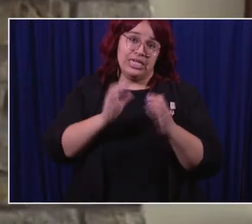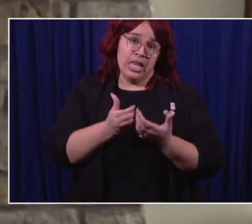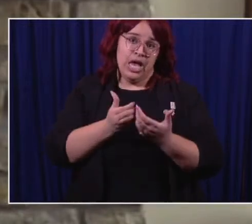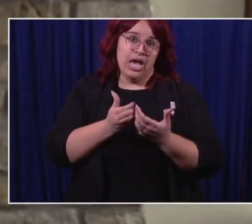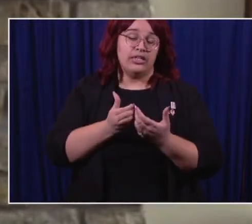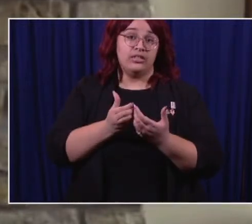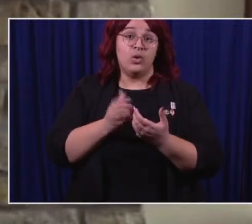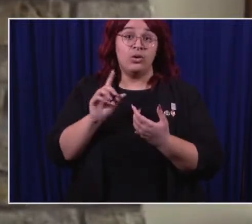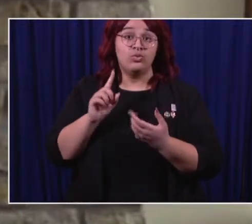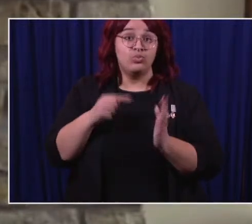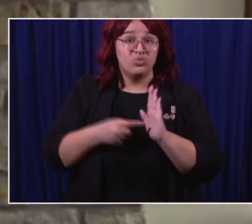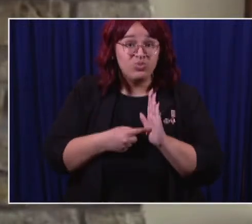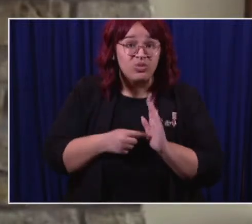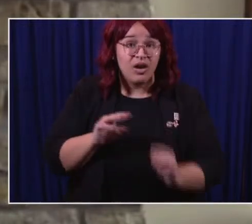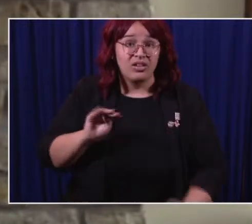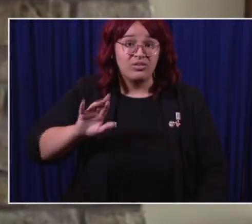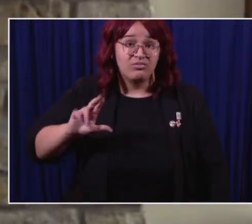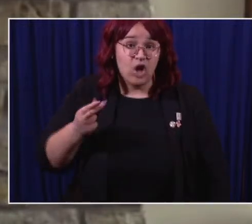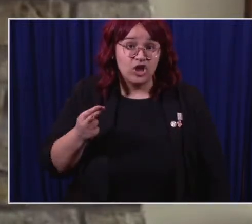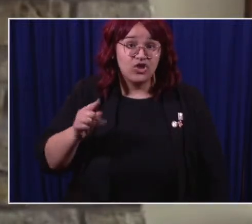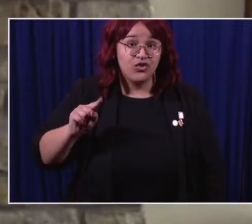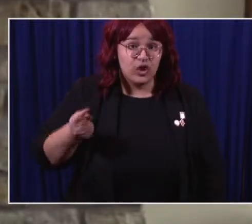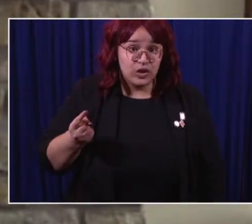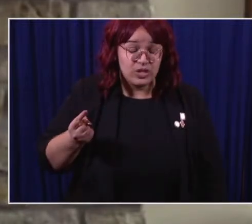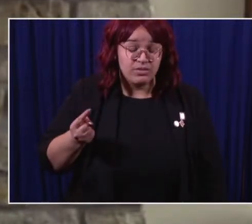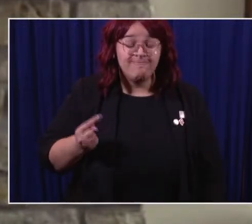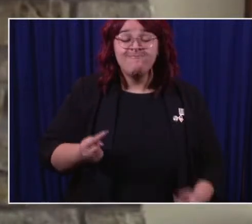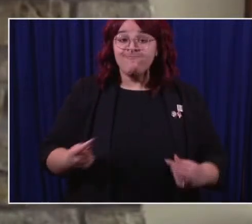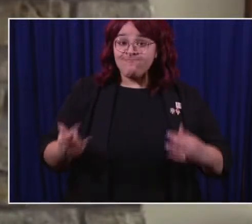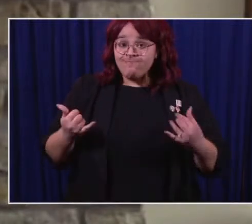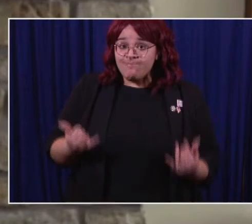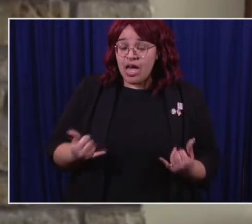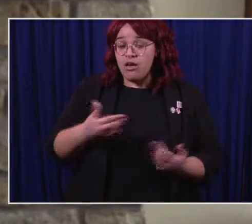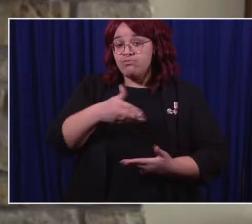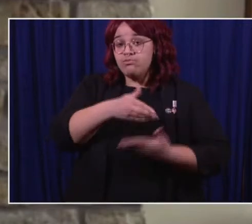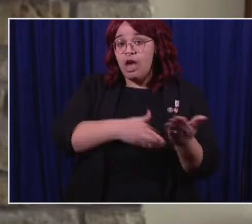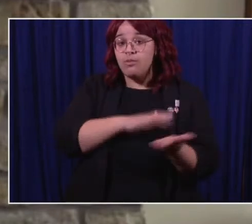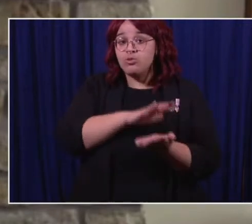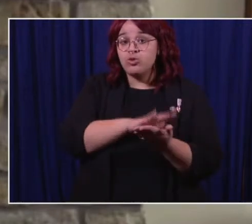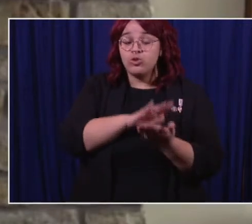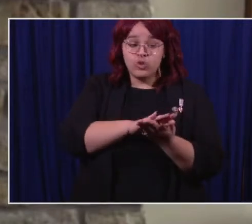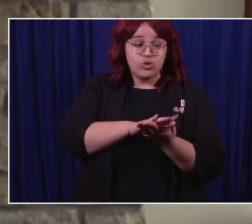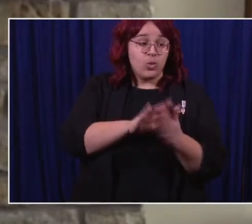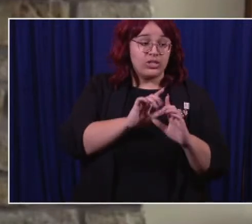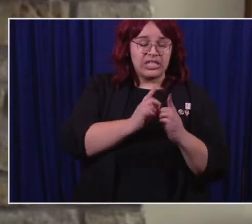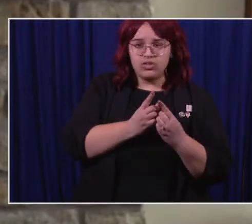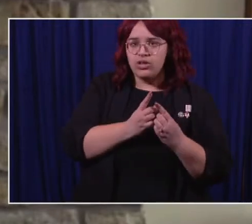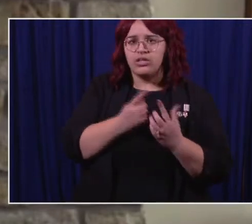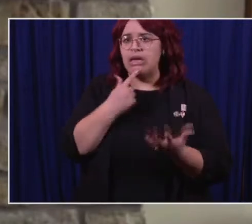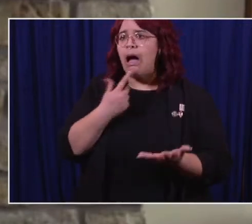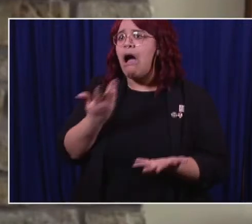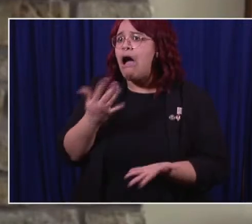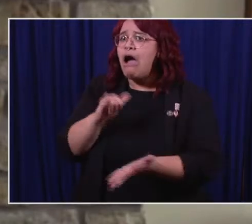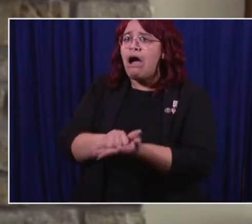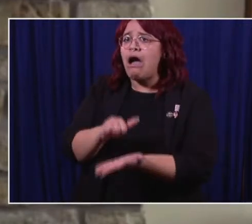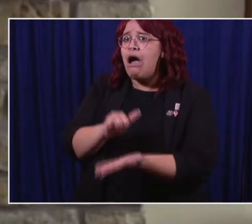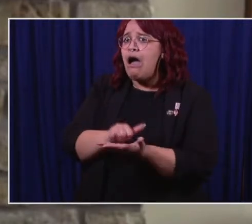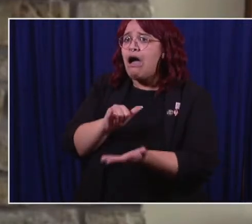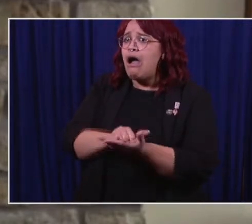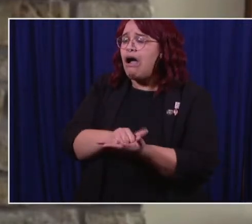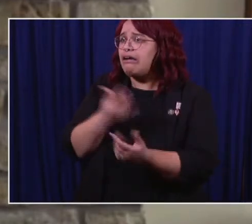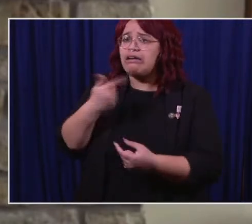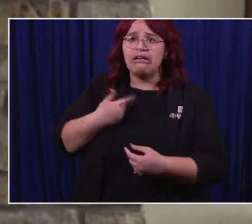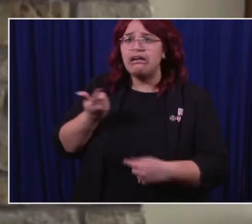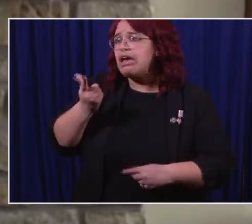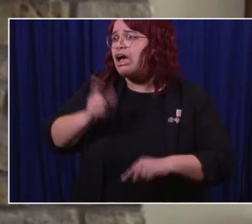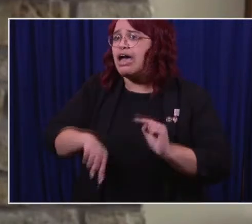schools that are telling me they can't quite get back in. If they can't get back in on March 1, but I would also say it to